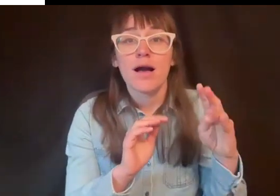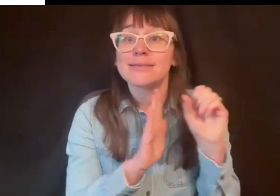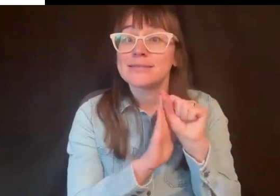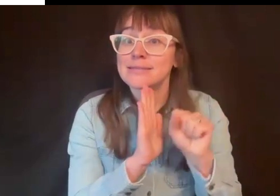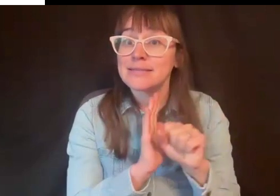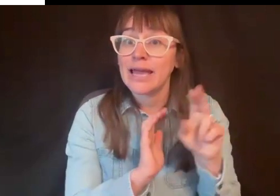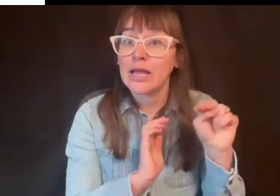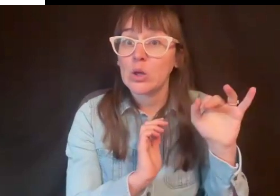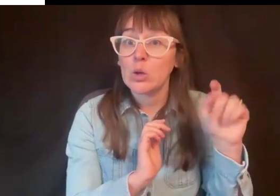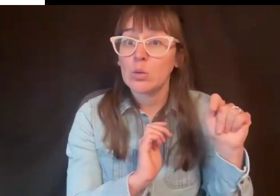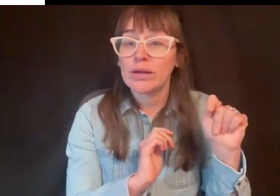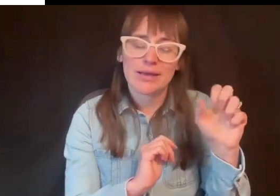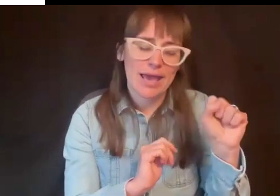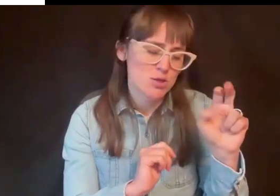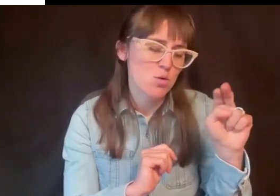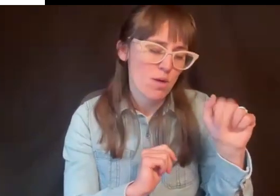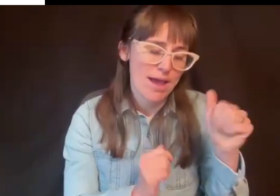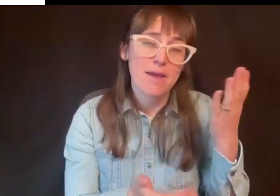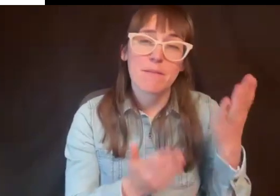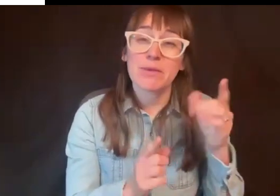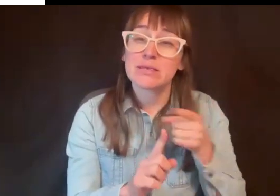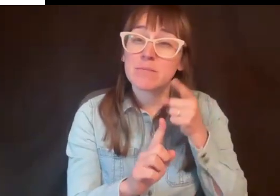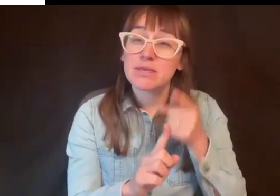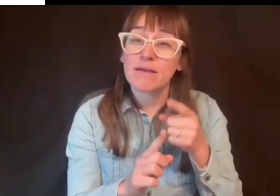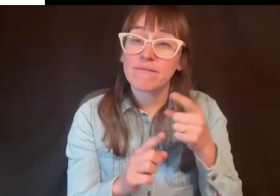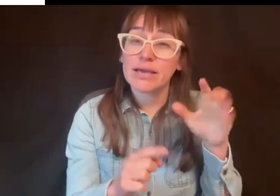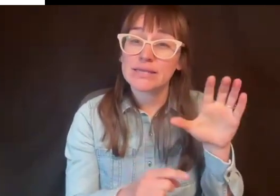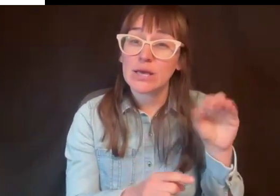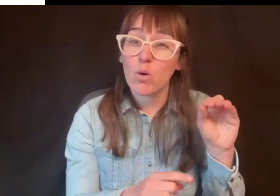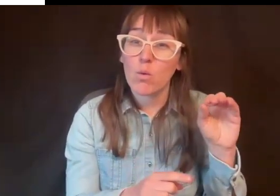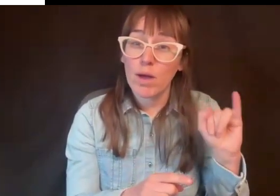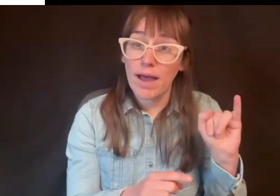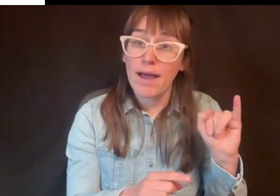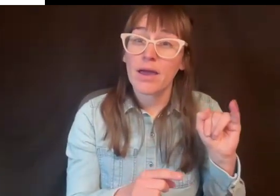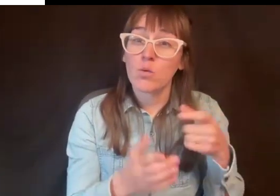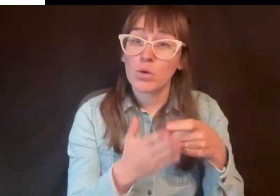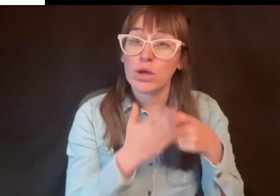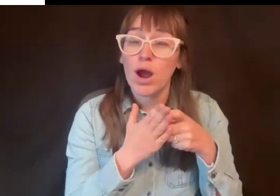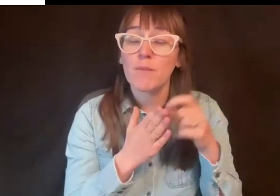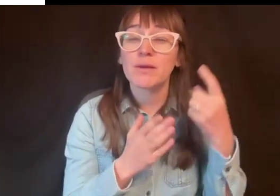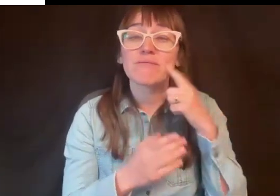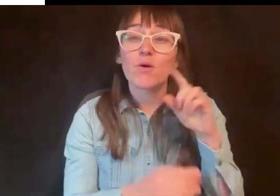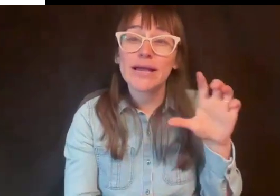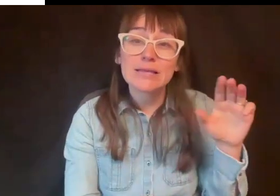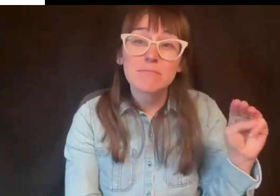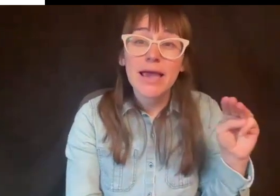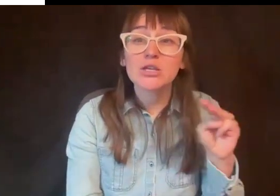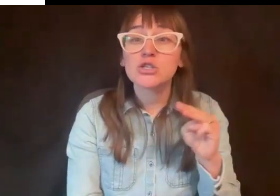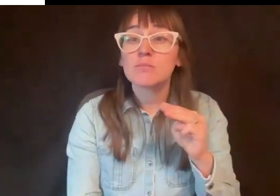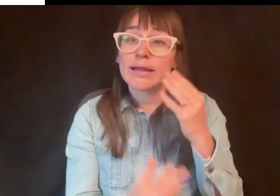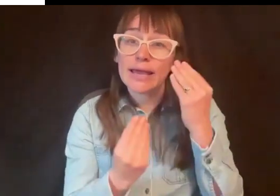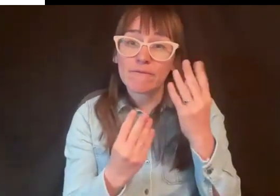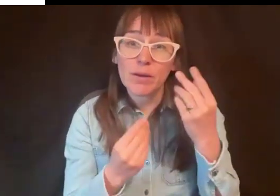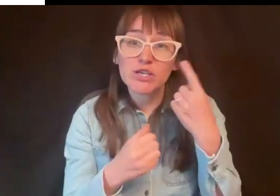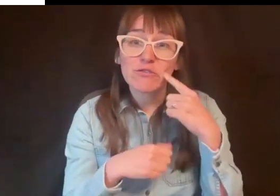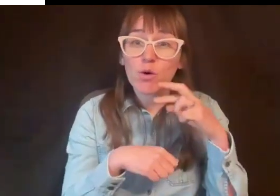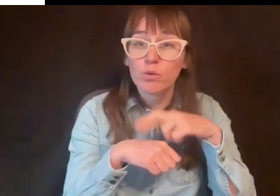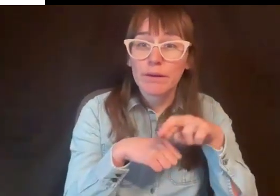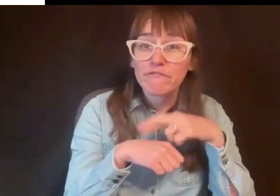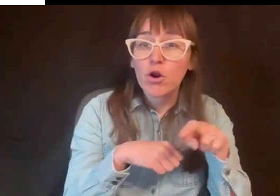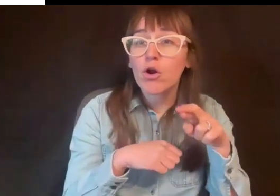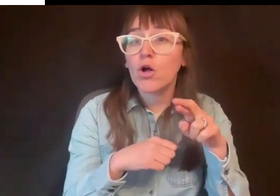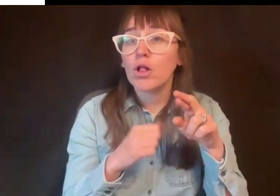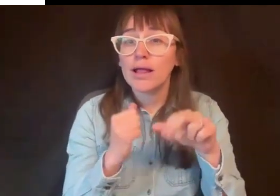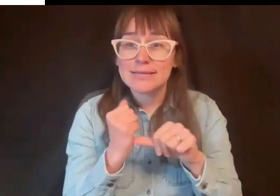have specific conflict of interest requirements for providing case management or information and assistance and referral services under the